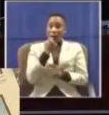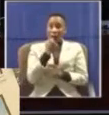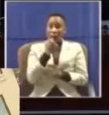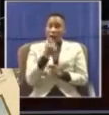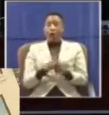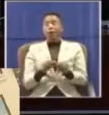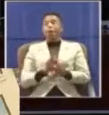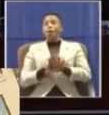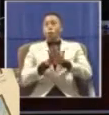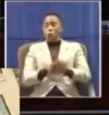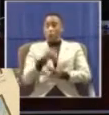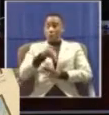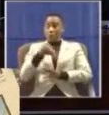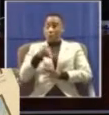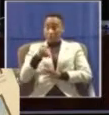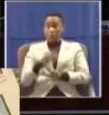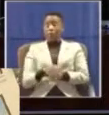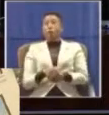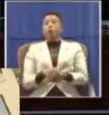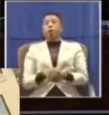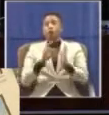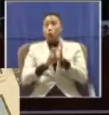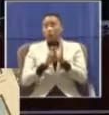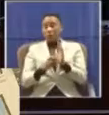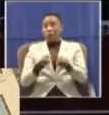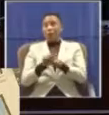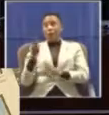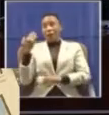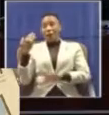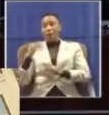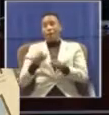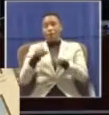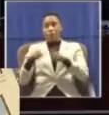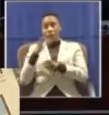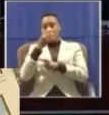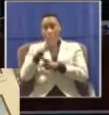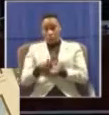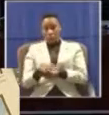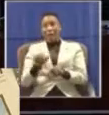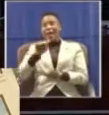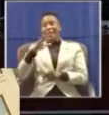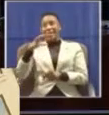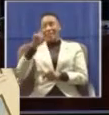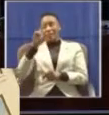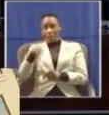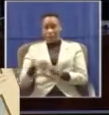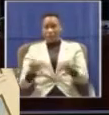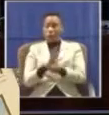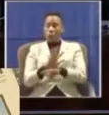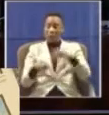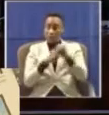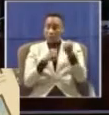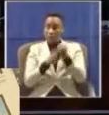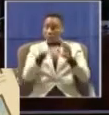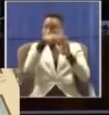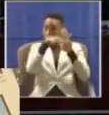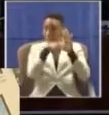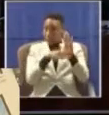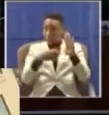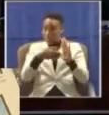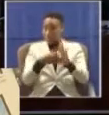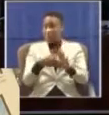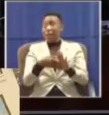existing provisions, as other speakers have indicated. So the ACDP is fully in support of these comprehensive measures in the bill, and we wish to